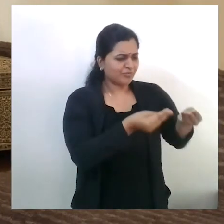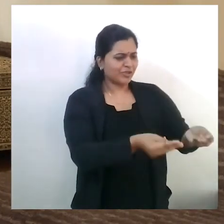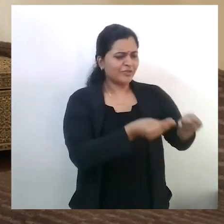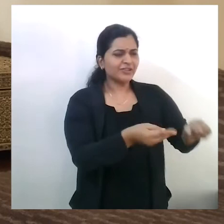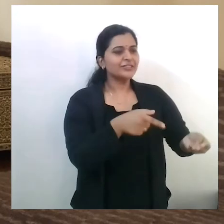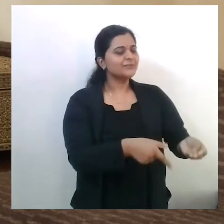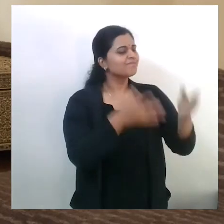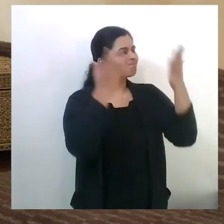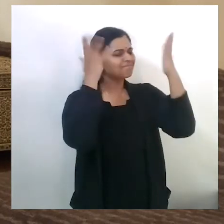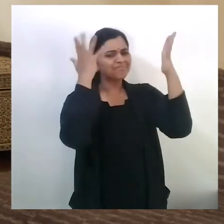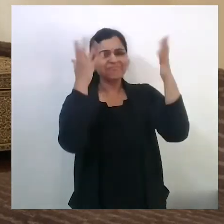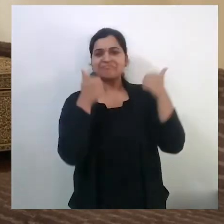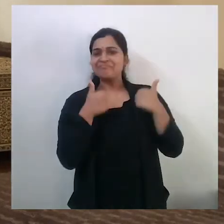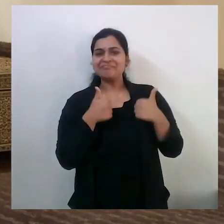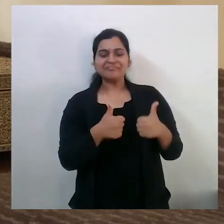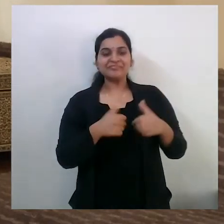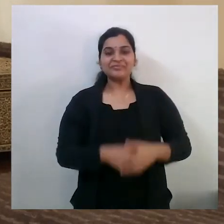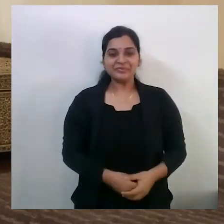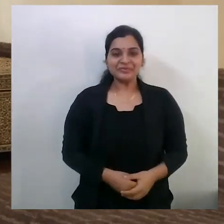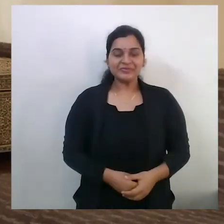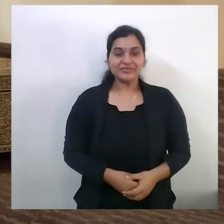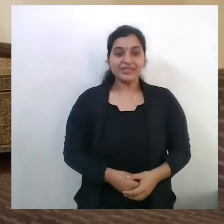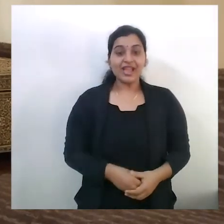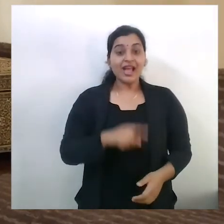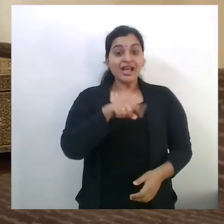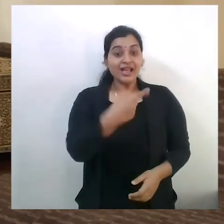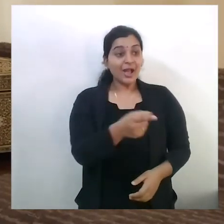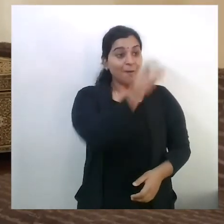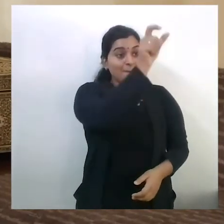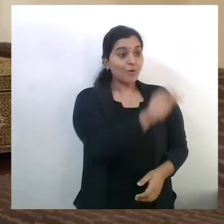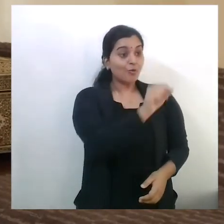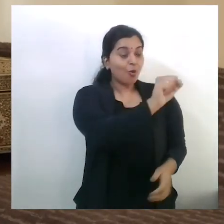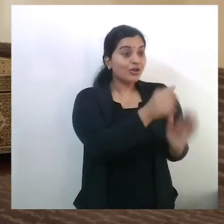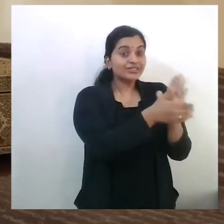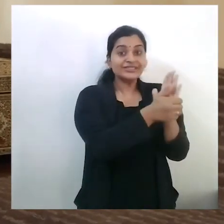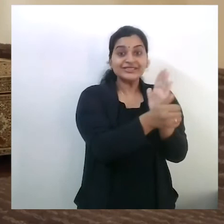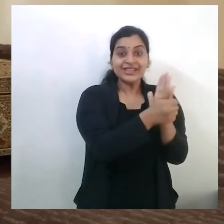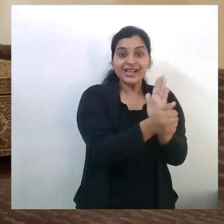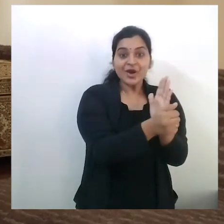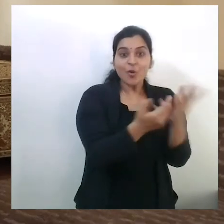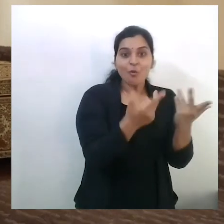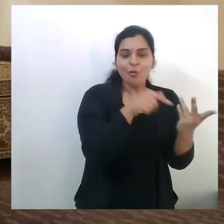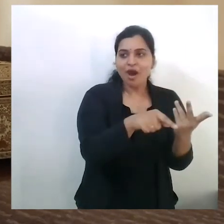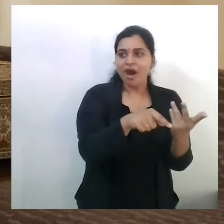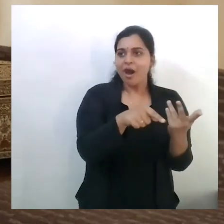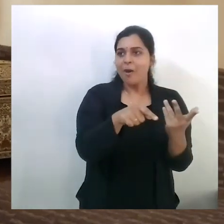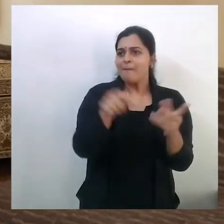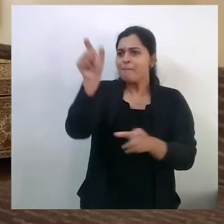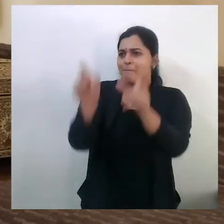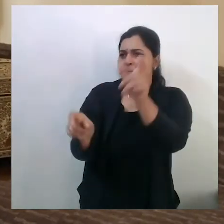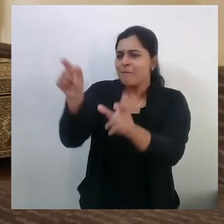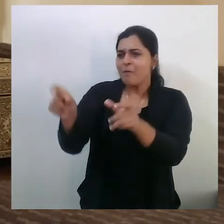quite amazing. And then we saw his persistence and his ability to attract